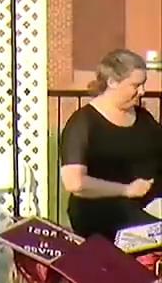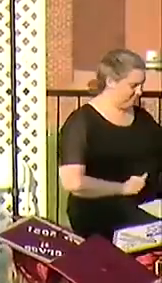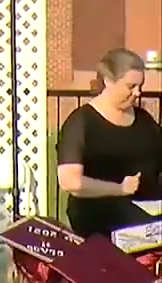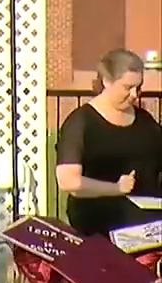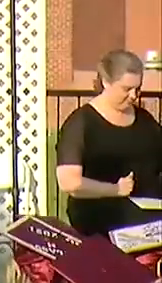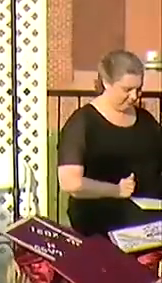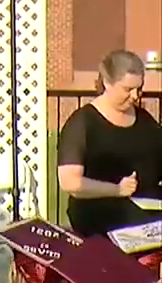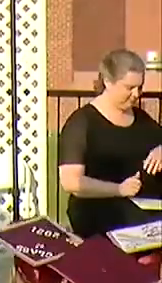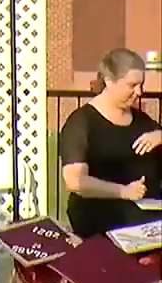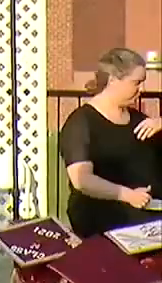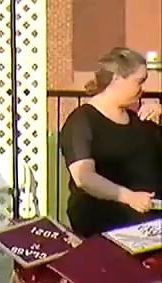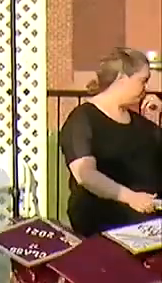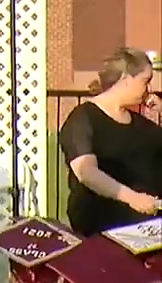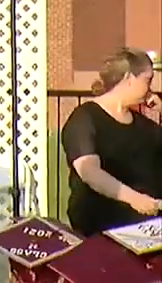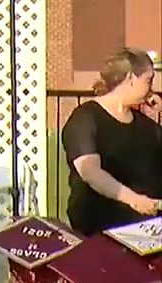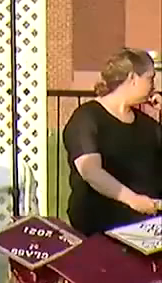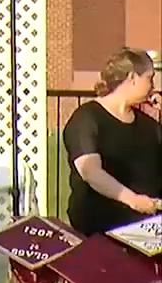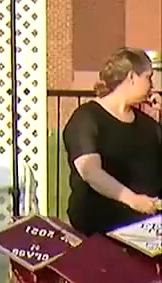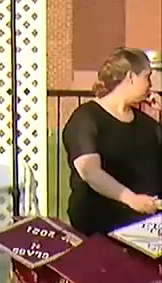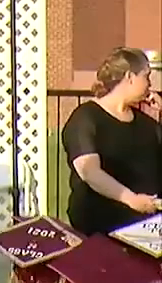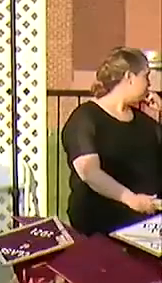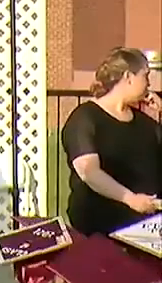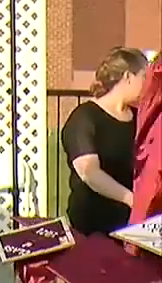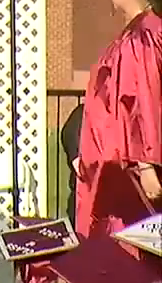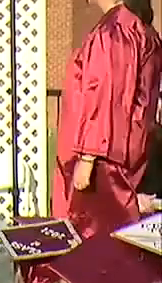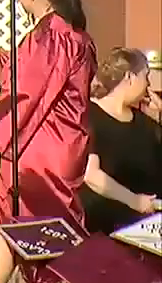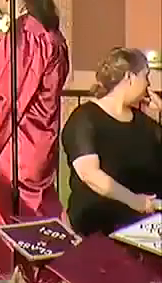Dina Fiorina Alfaroni.